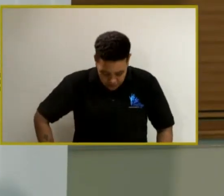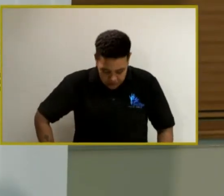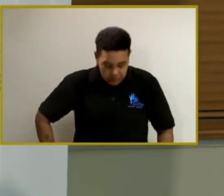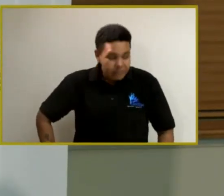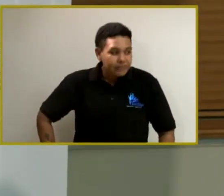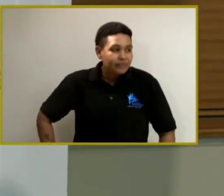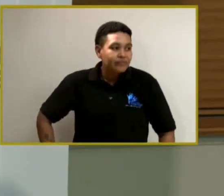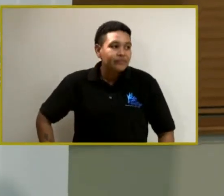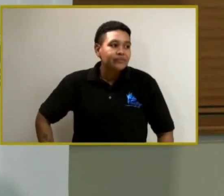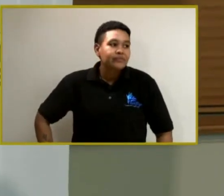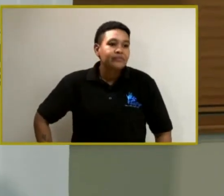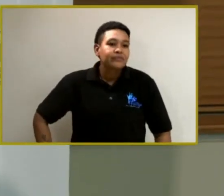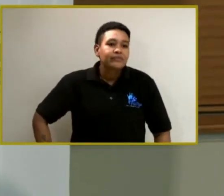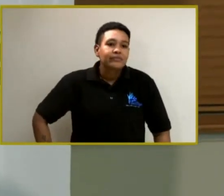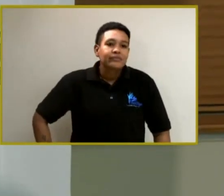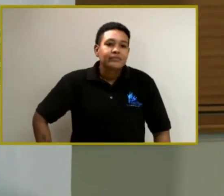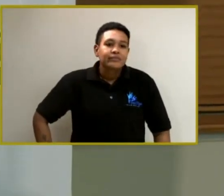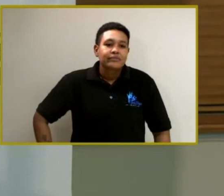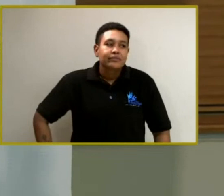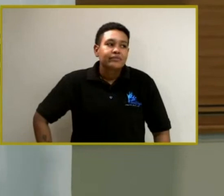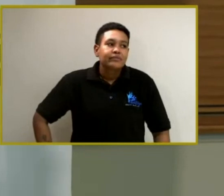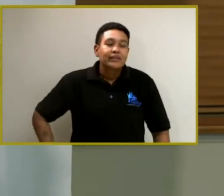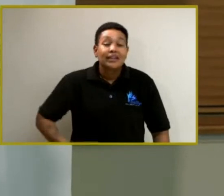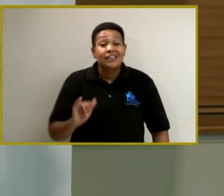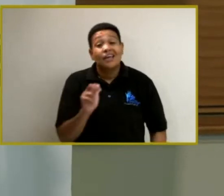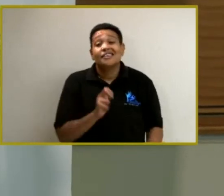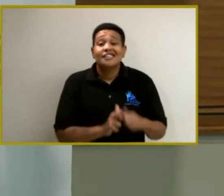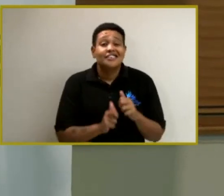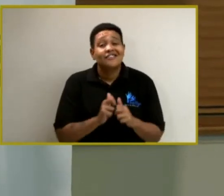That's a difficult question, Damien.